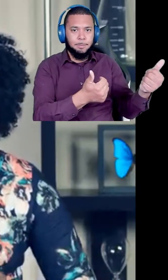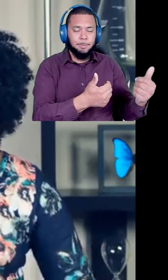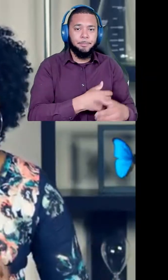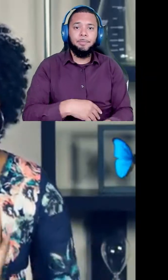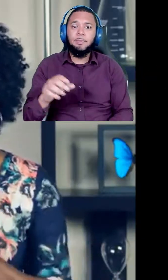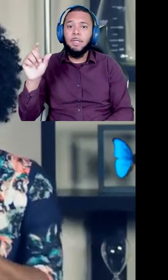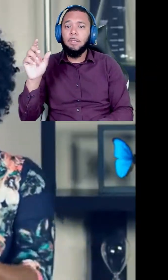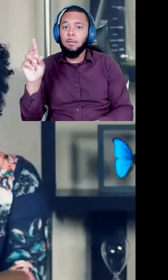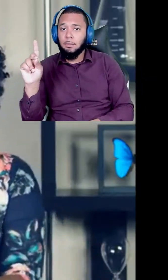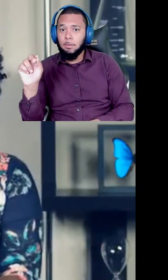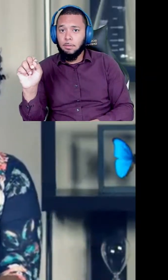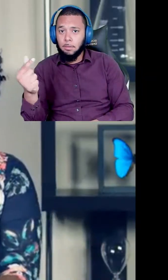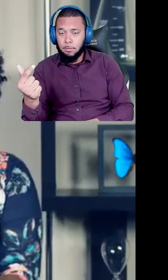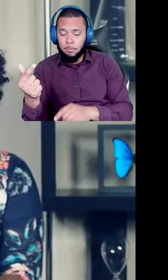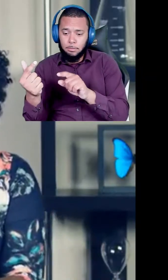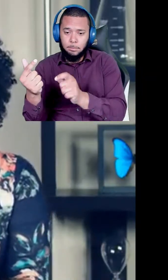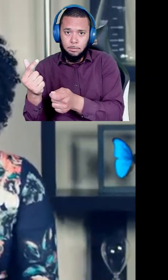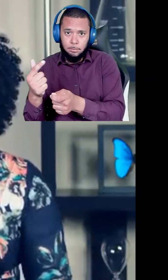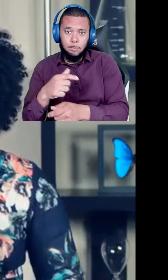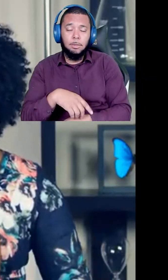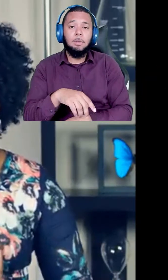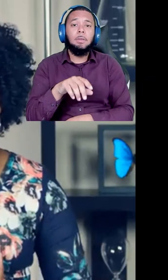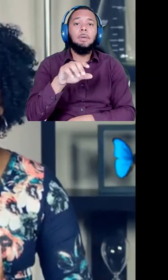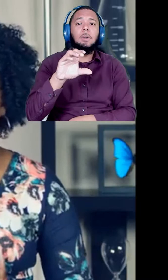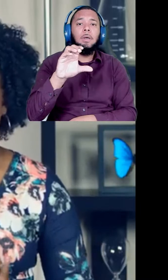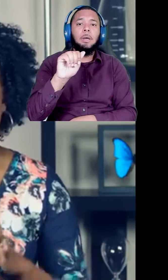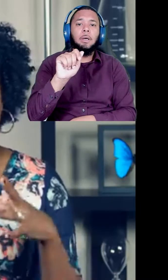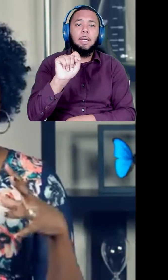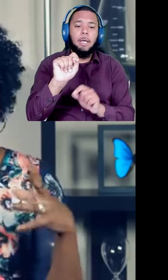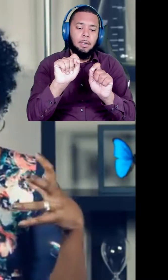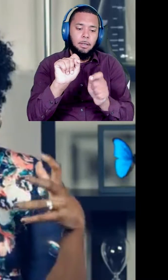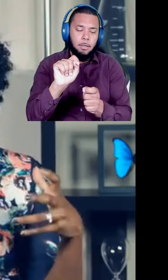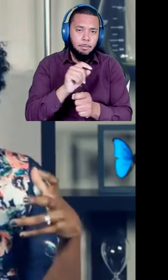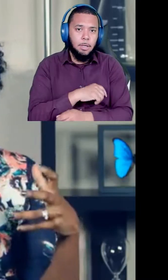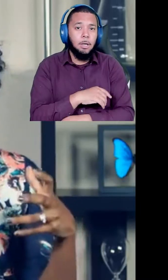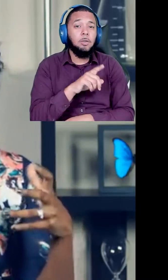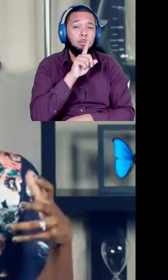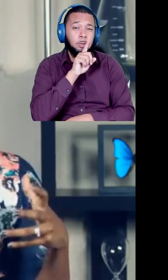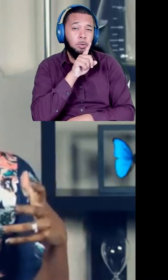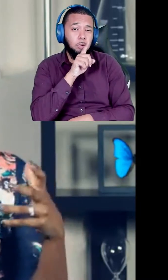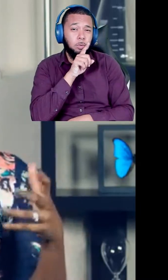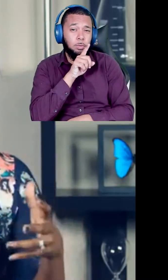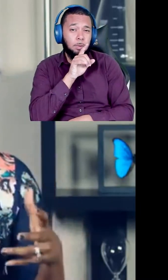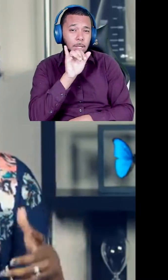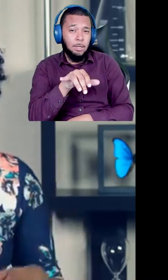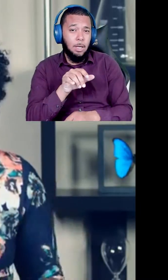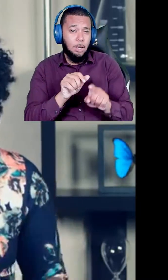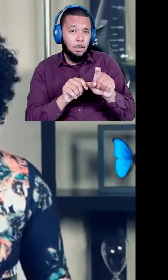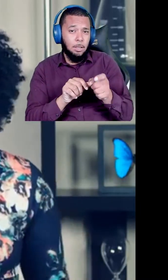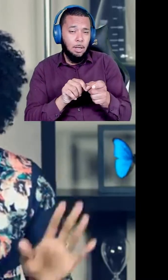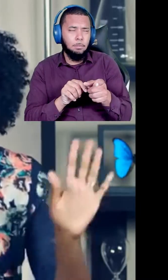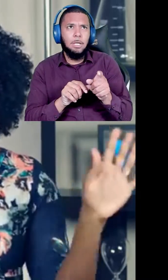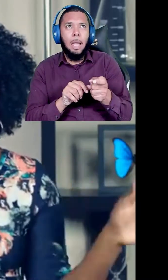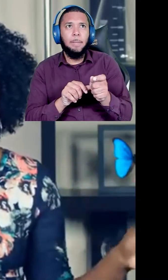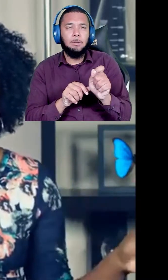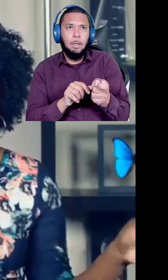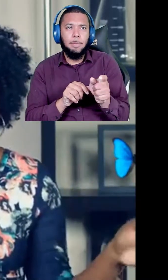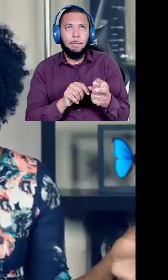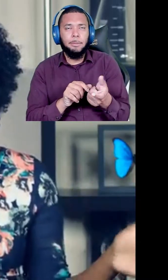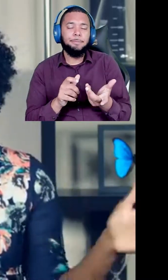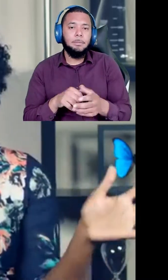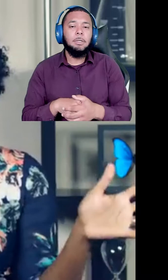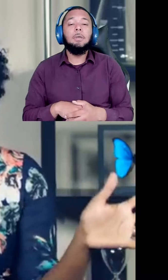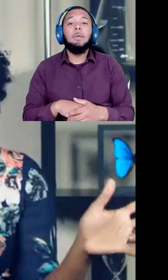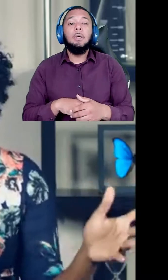you're going to put a comma after cat, and you're going to make sure that that comma after cat is there. So in the world of